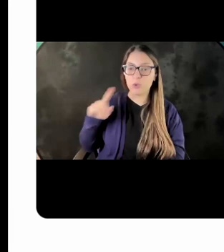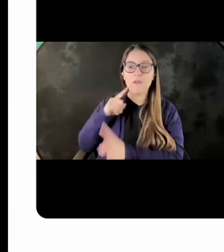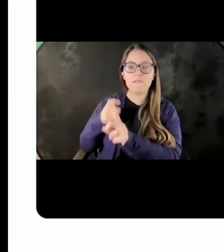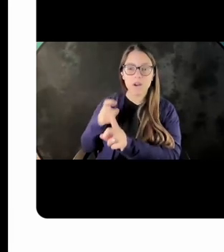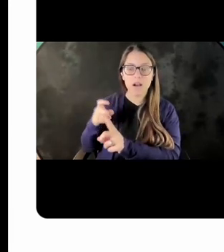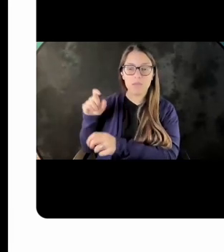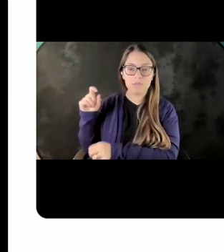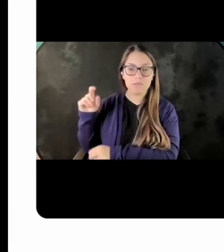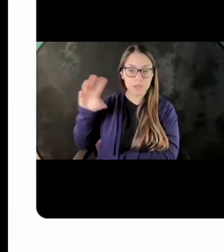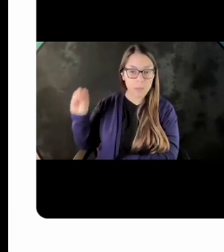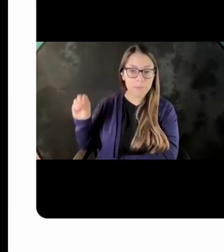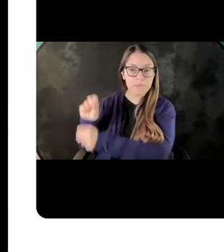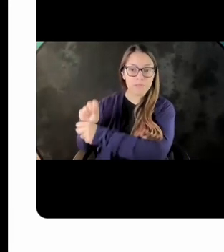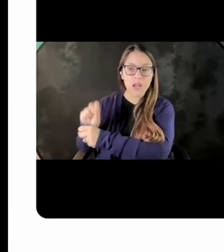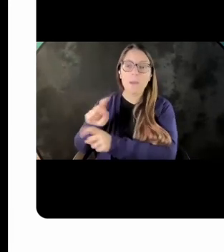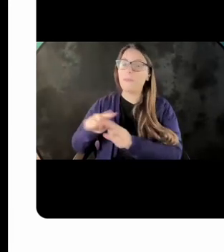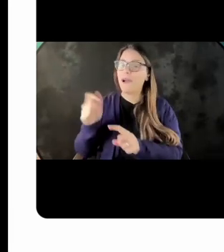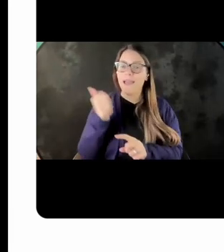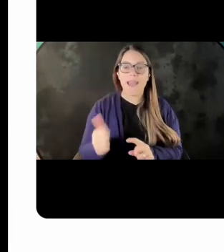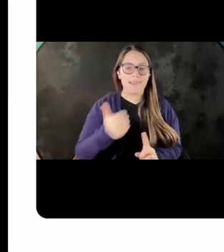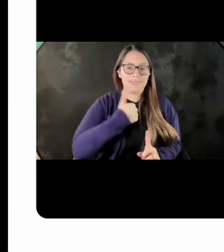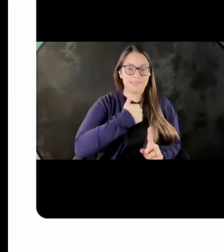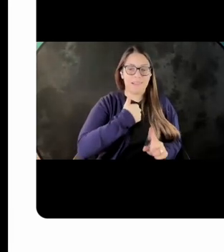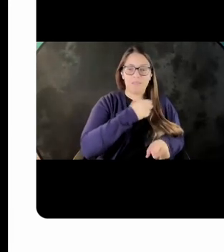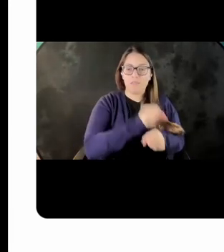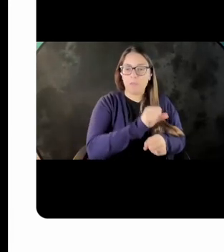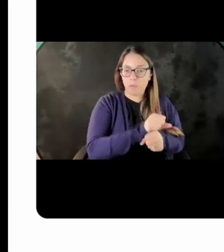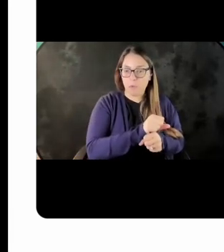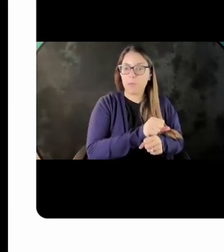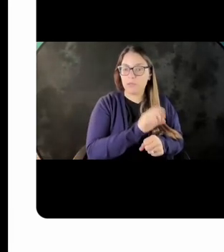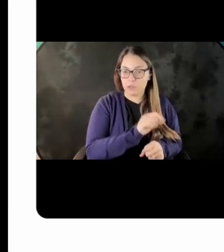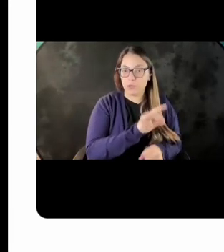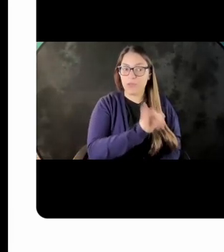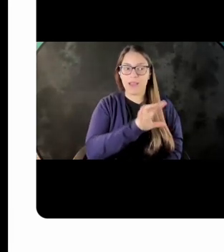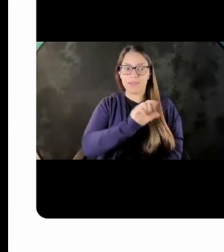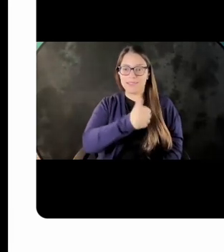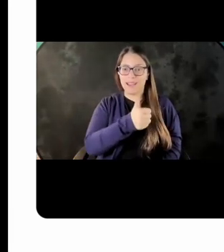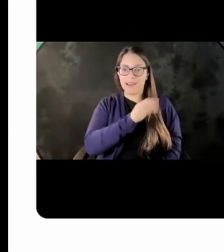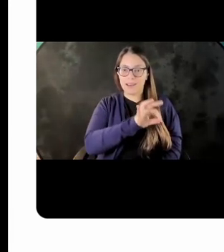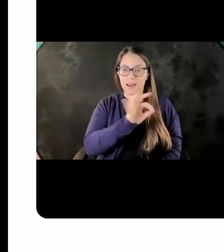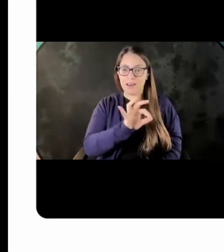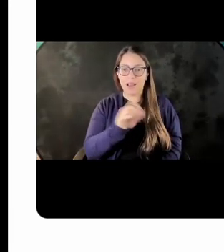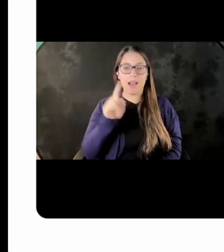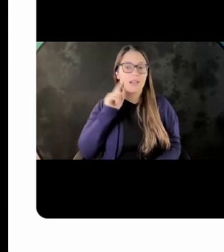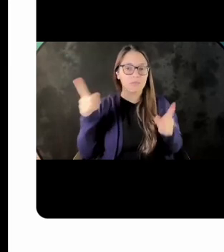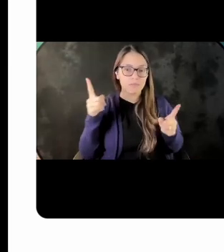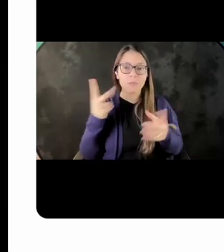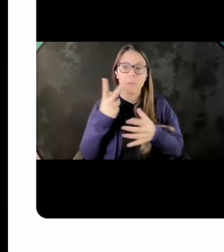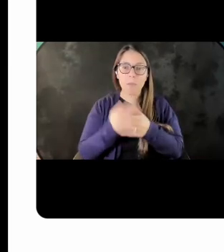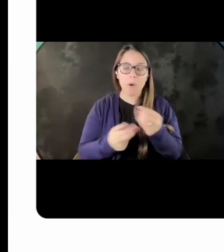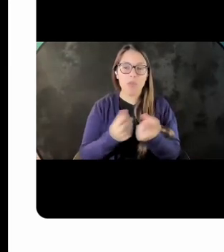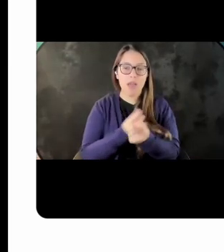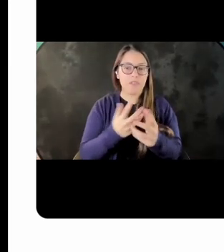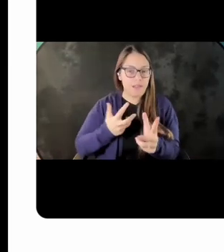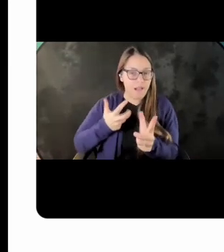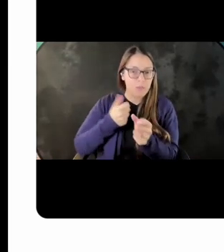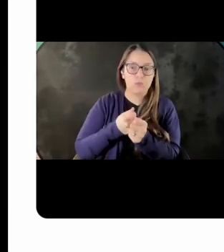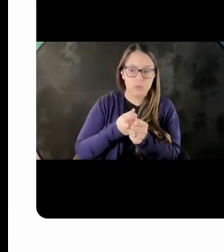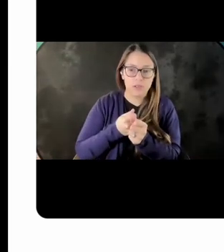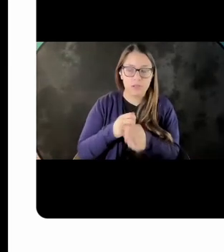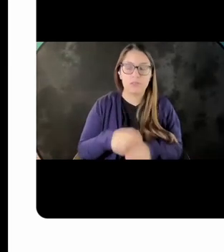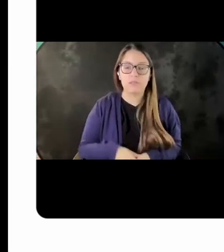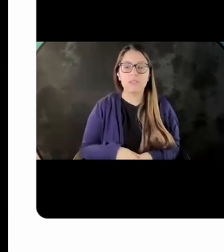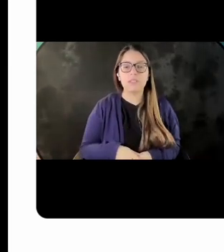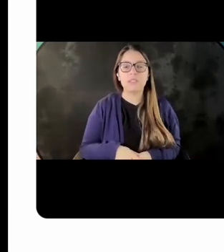any self-employment income, those 1099s, are up to date. Verifying something as simple as that,